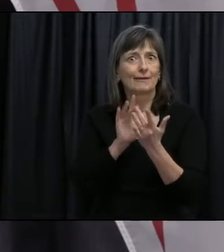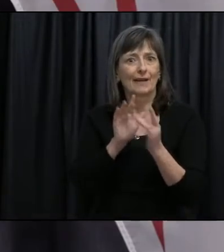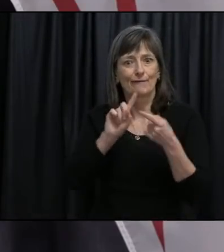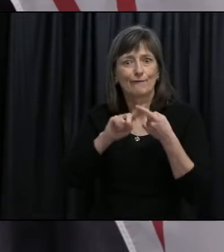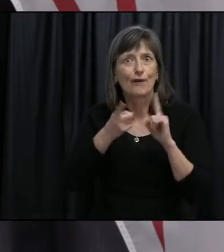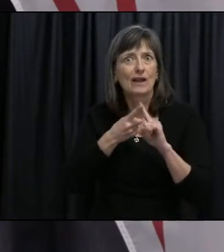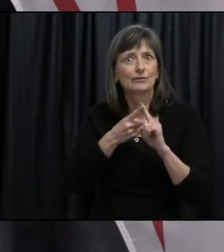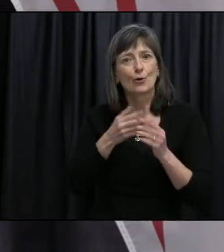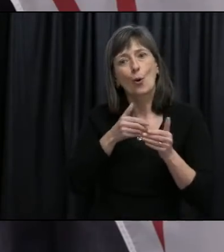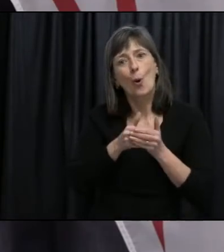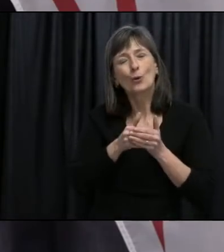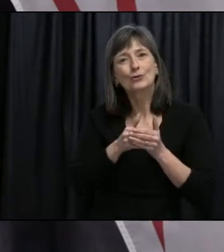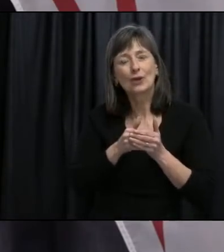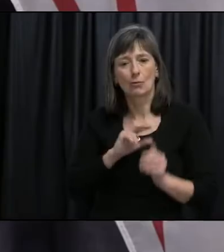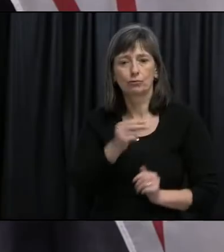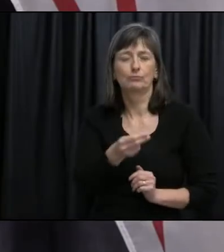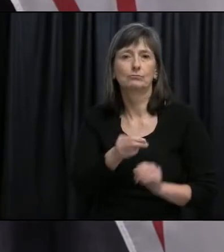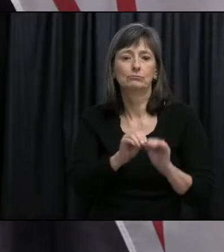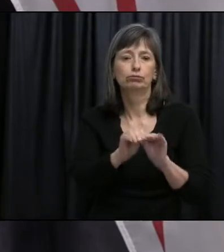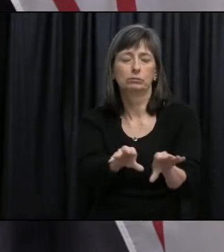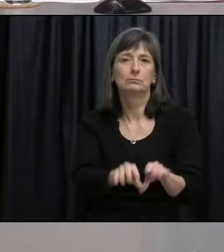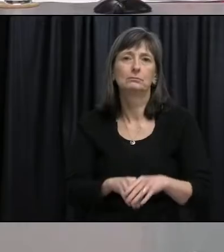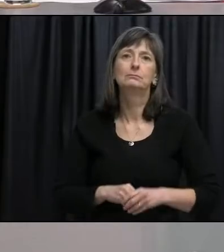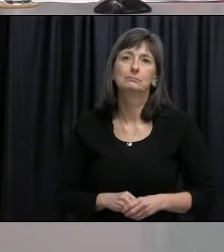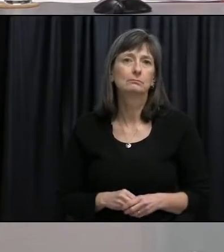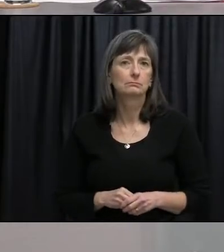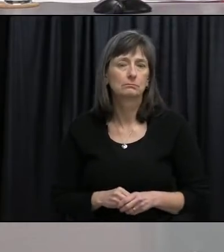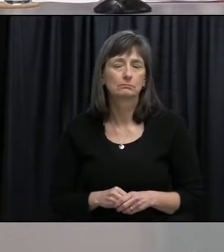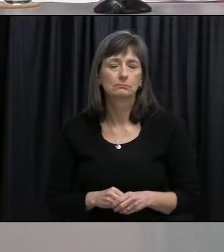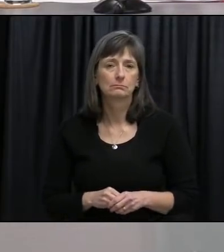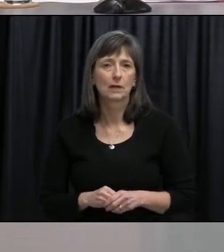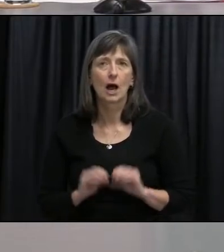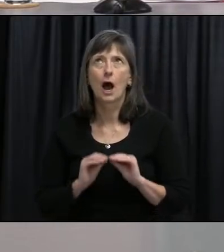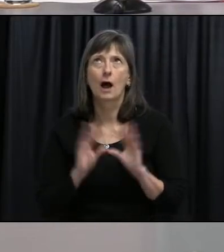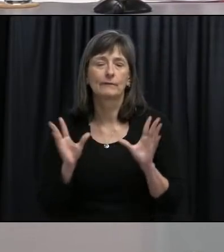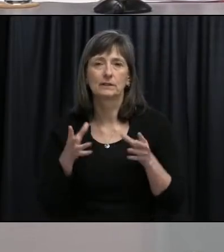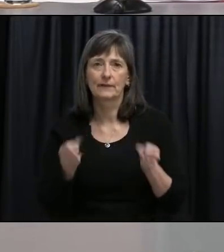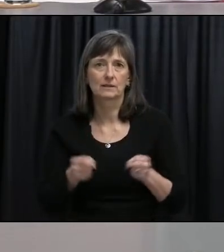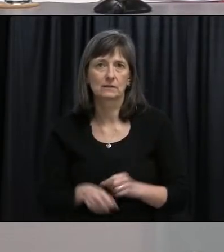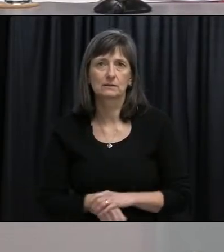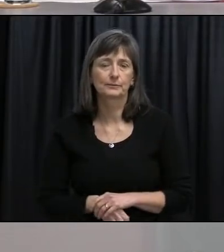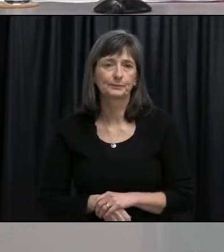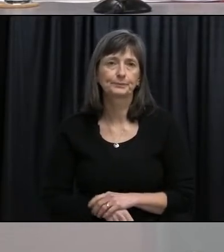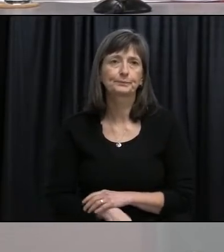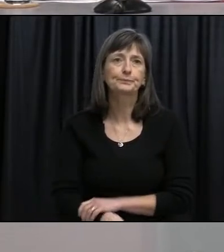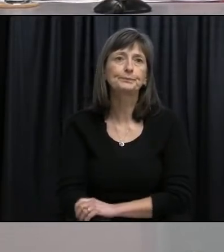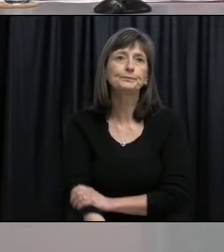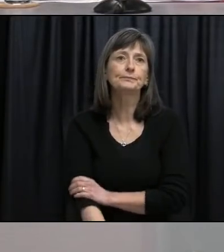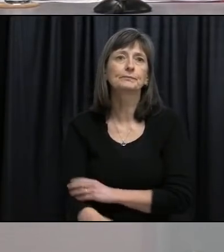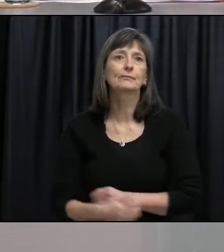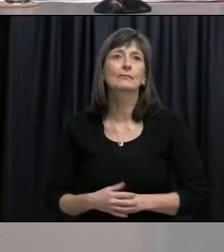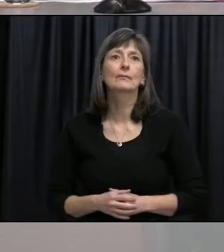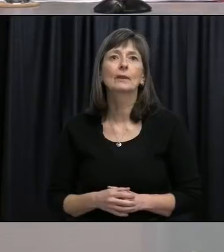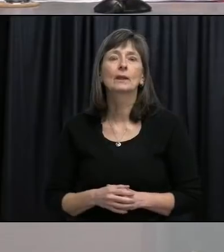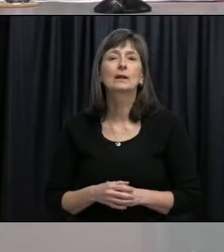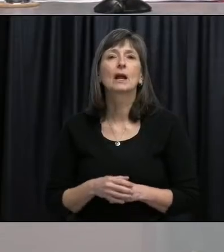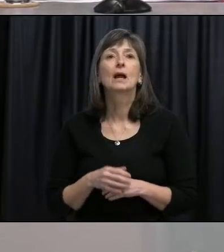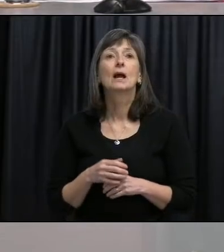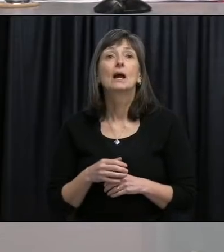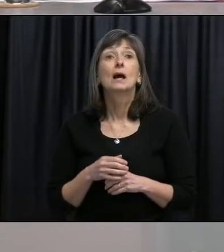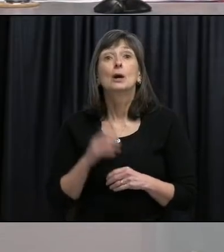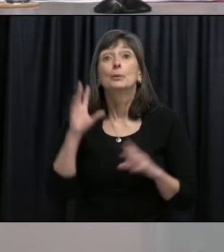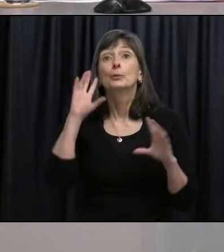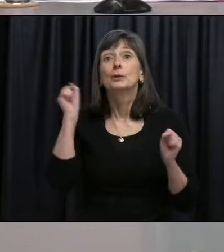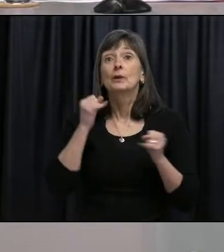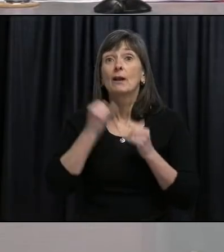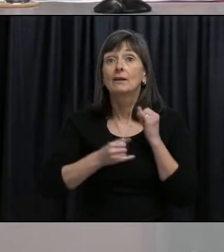friends, we'll say. Okay, thank you. Thank you, everyone. Premier, do you have any final comments for today?